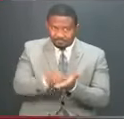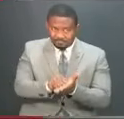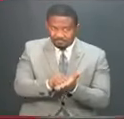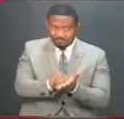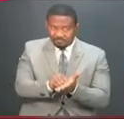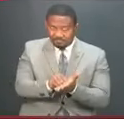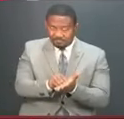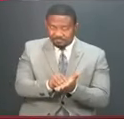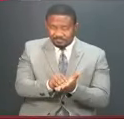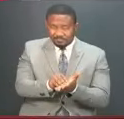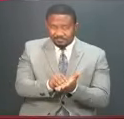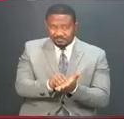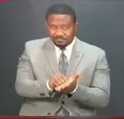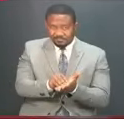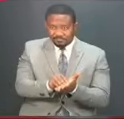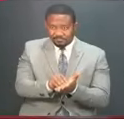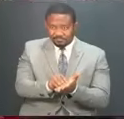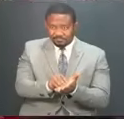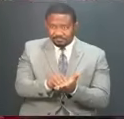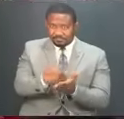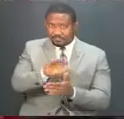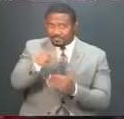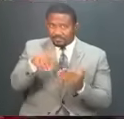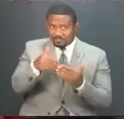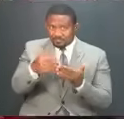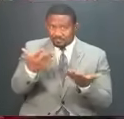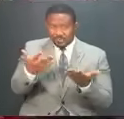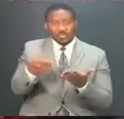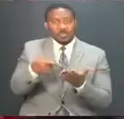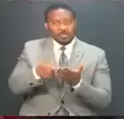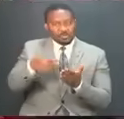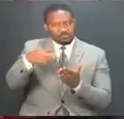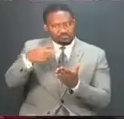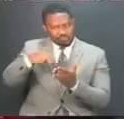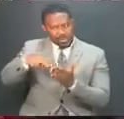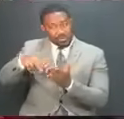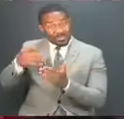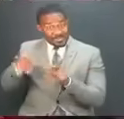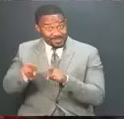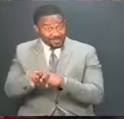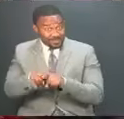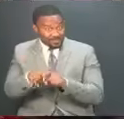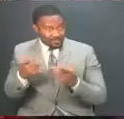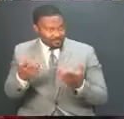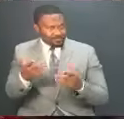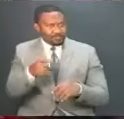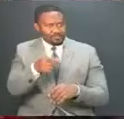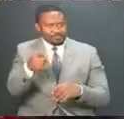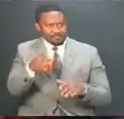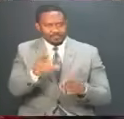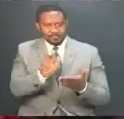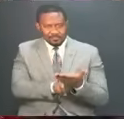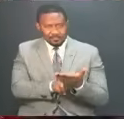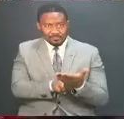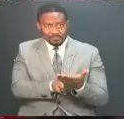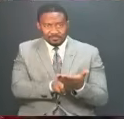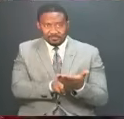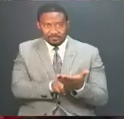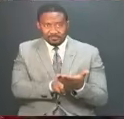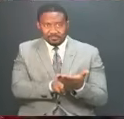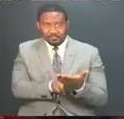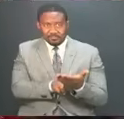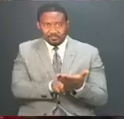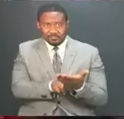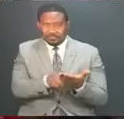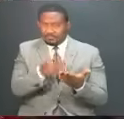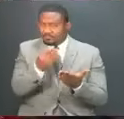I ask the Hansard to capture the entire report as though it's been read and call on the House to approve the